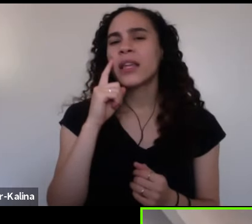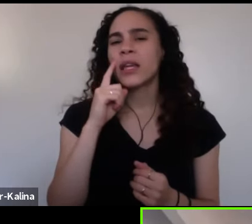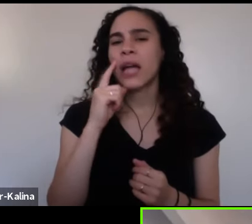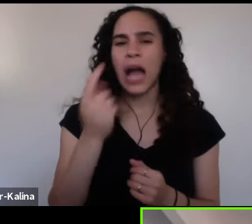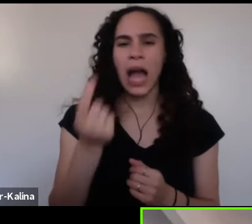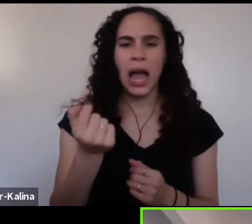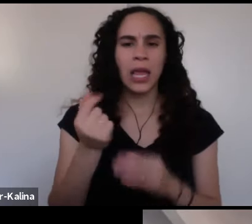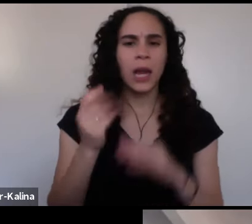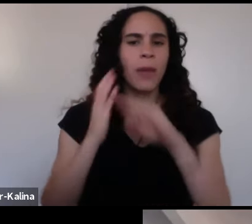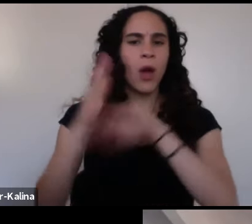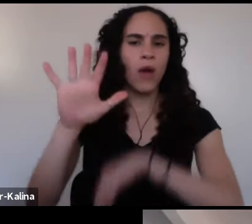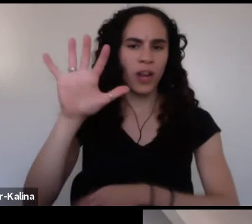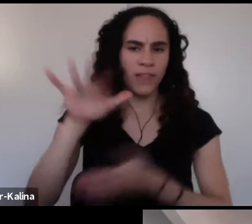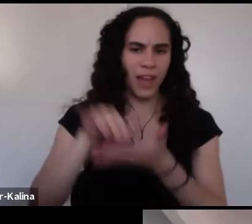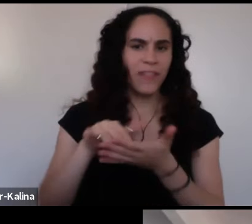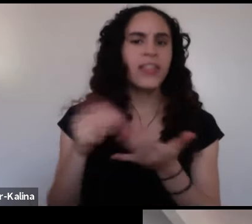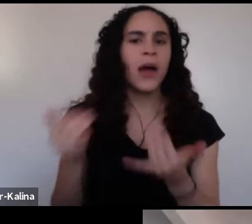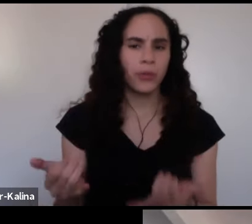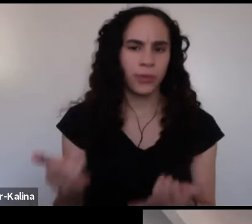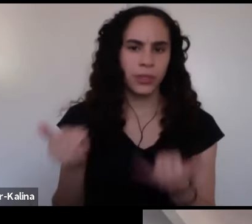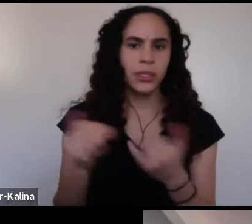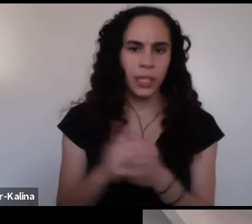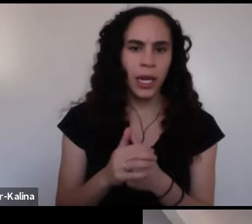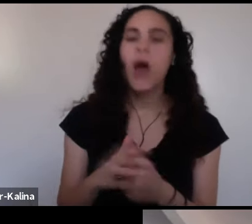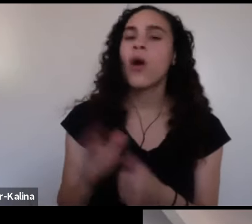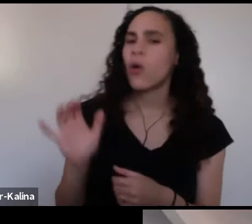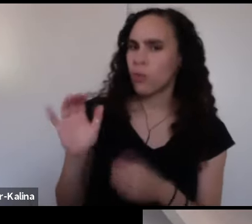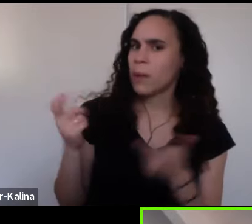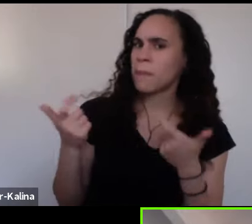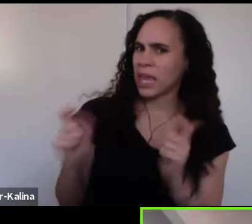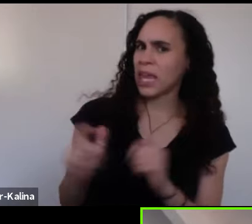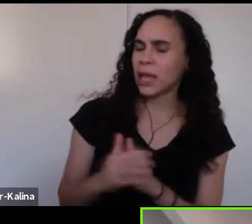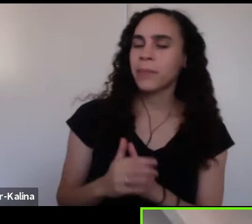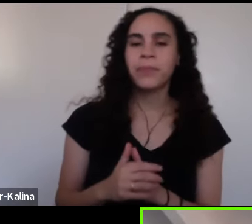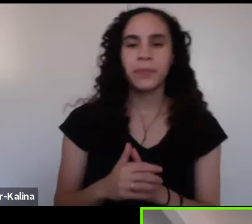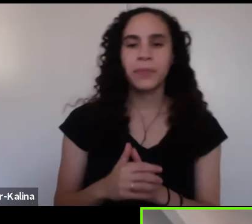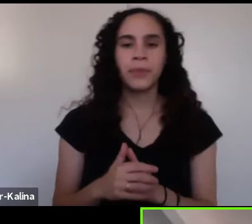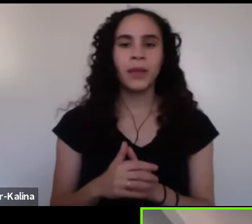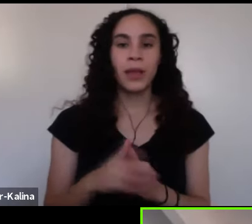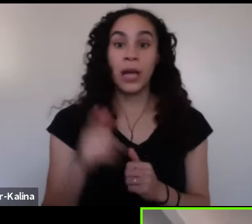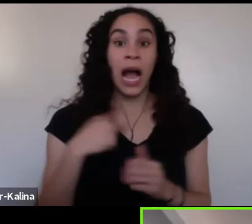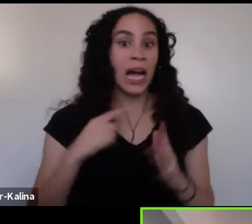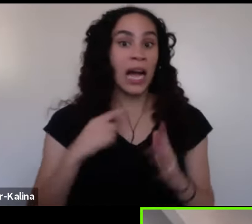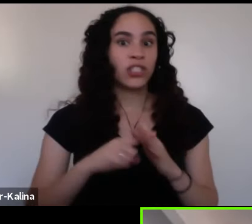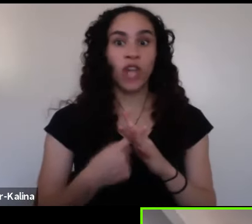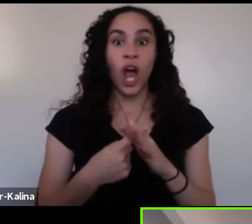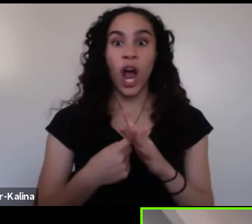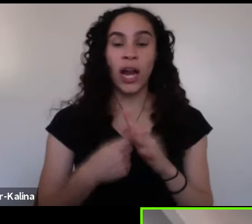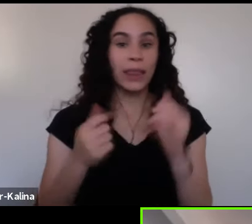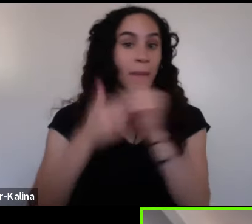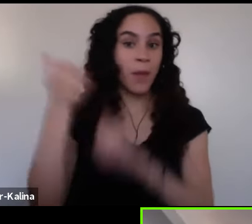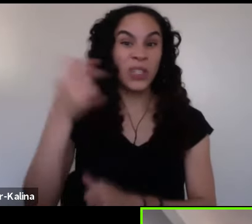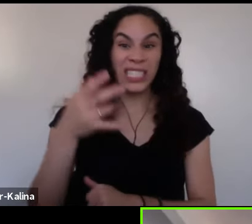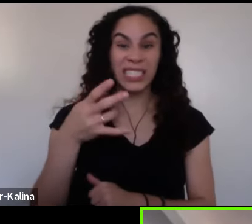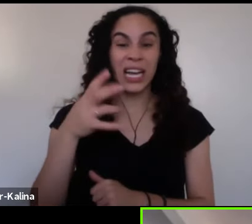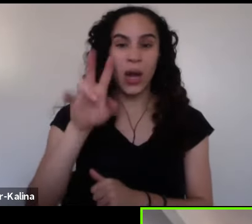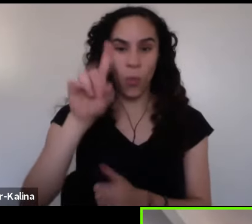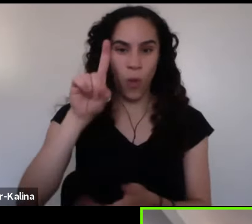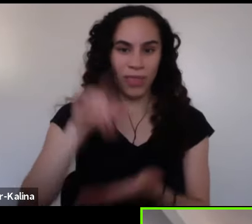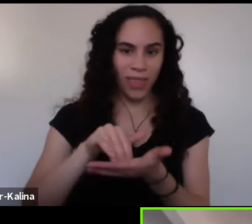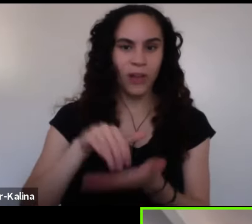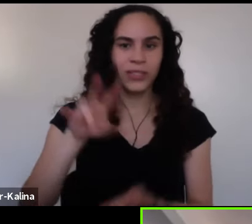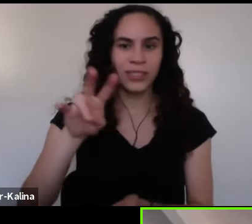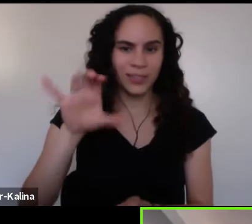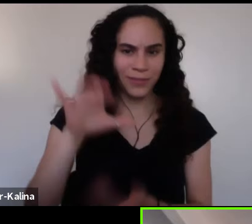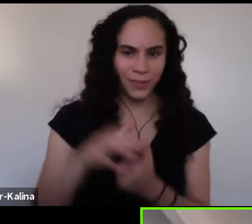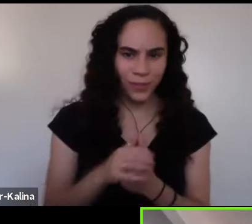5,000 now. So that's a big. When I started with them, it was 1,700. Our team is bigger than like some of the big